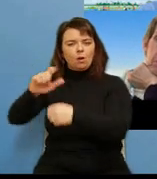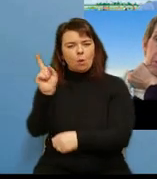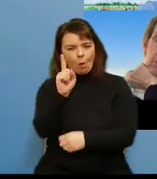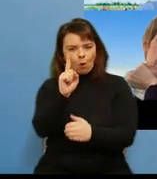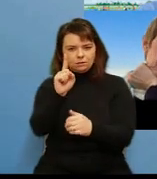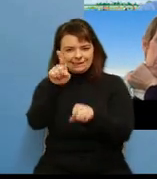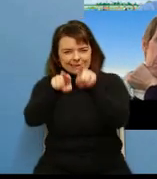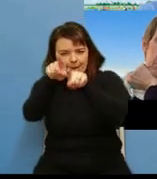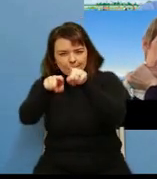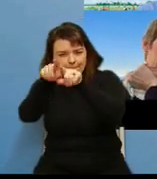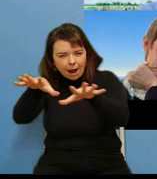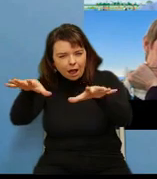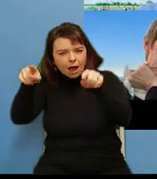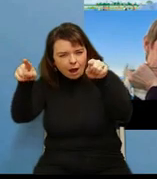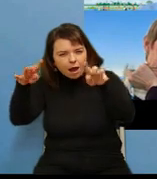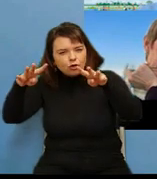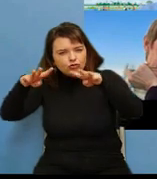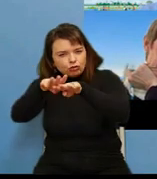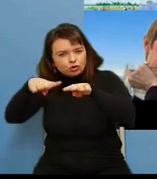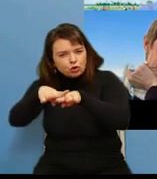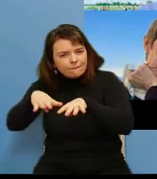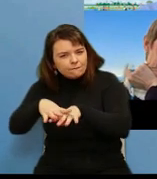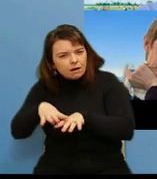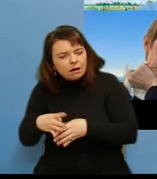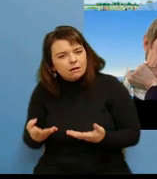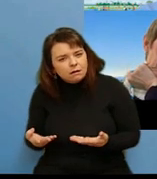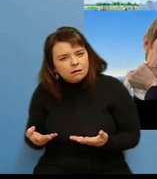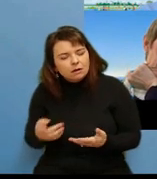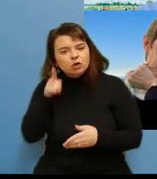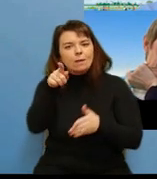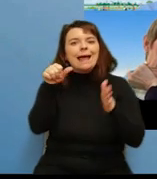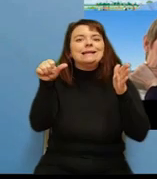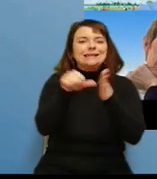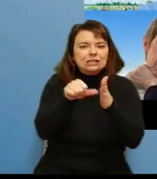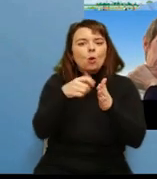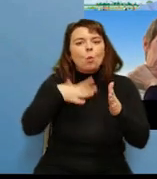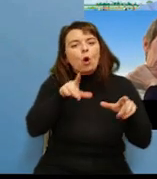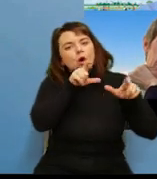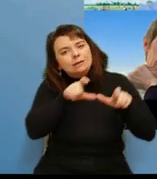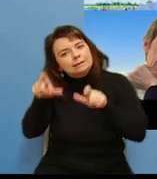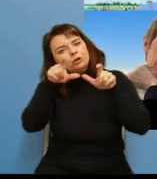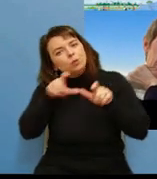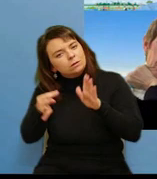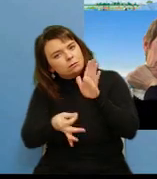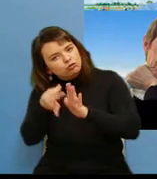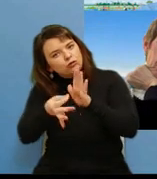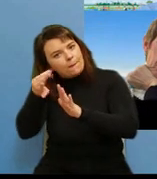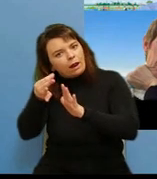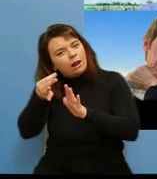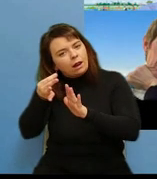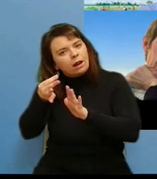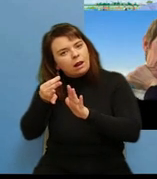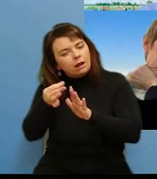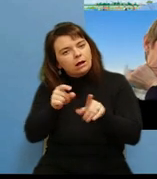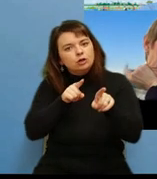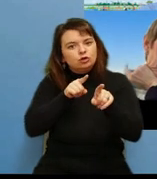that good and outstanding. The issues seems to be similar across in some ways. So medicine's issues.